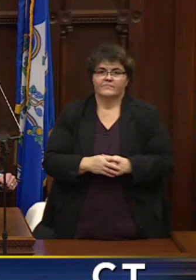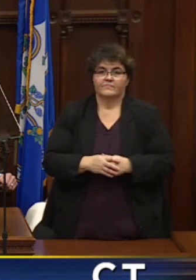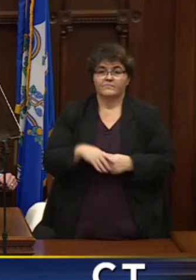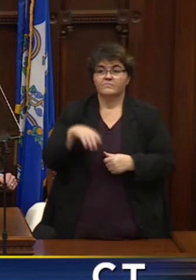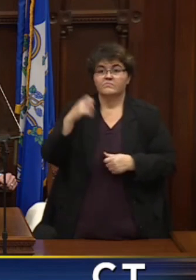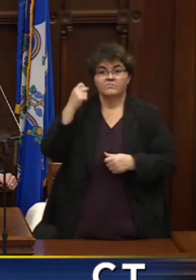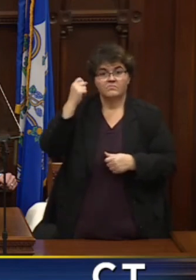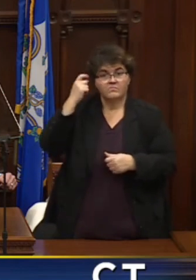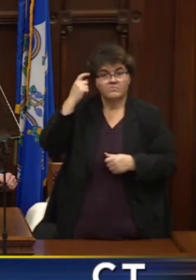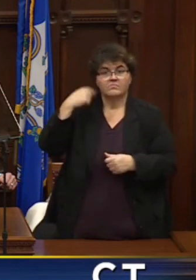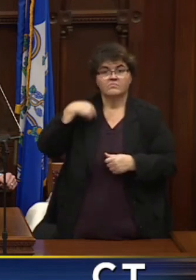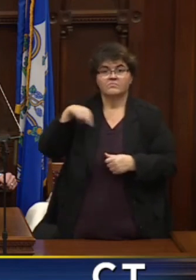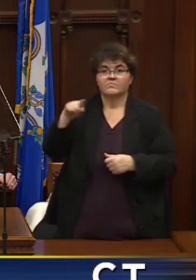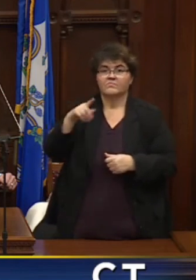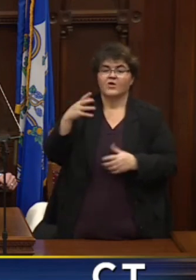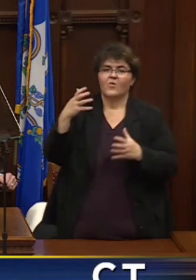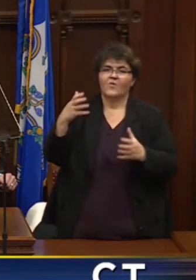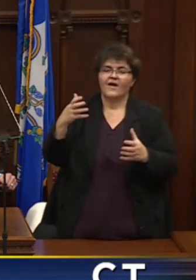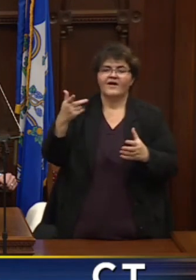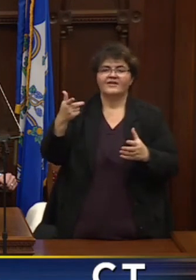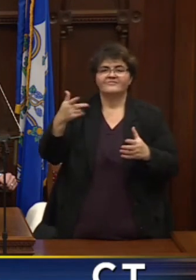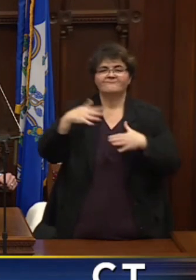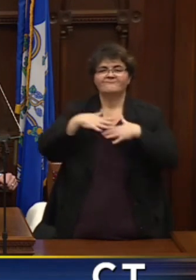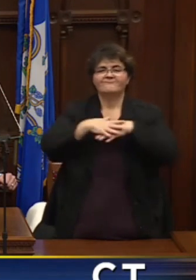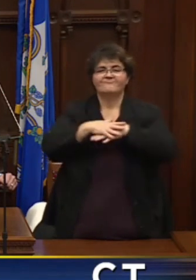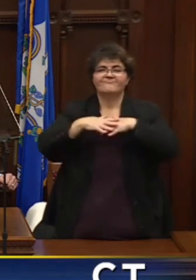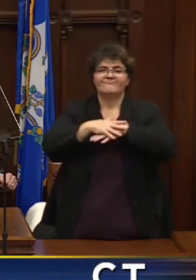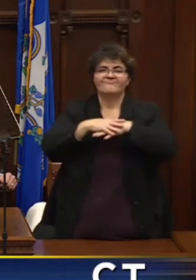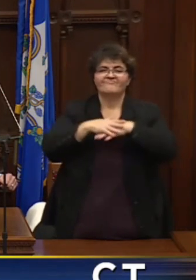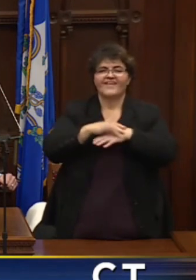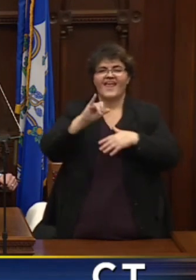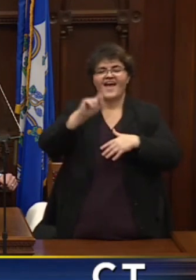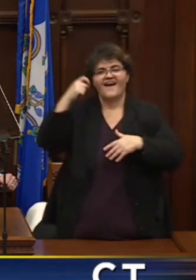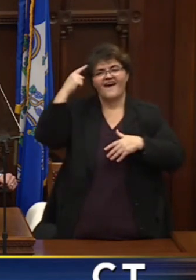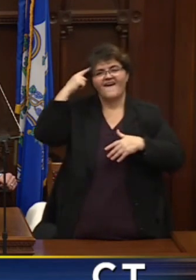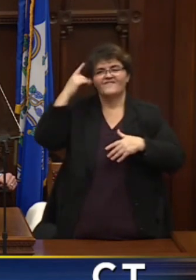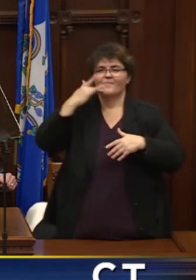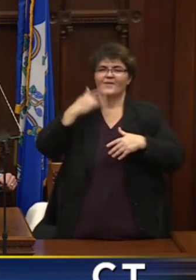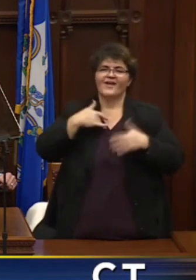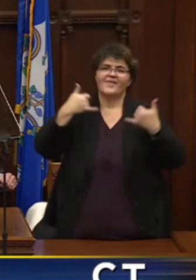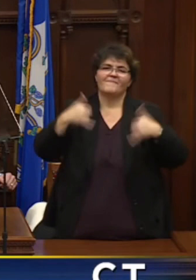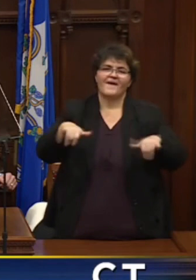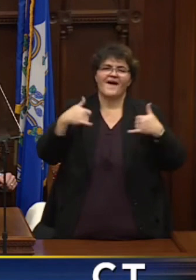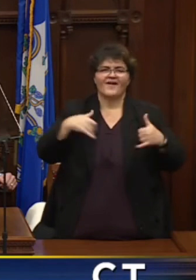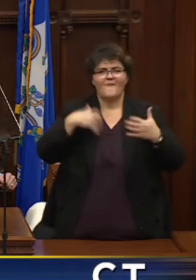birthday. Let your hair down. I want to see a little foot loose on the dance floor.